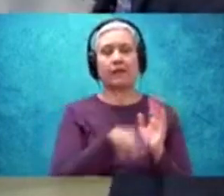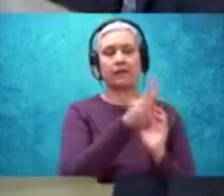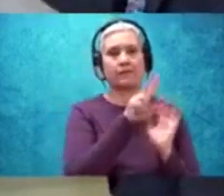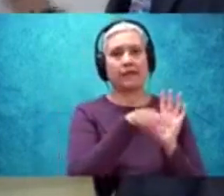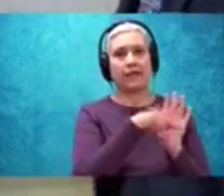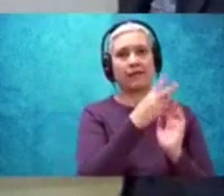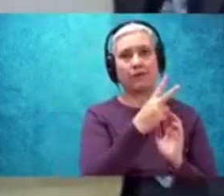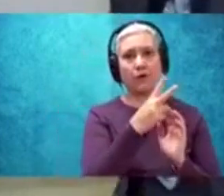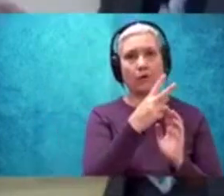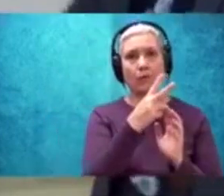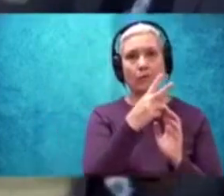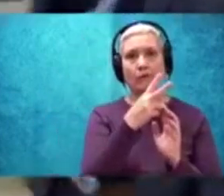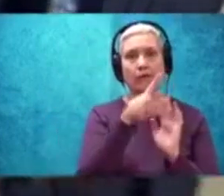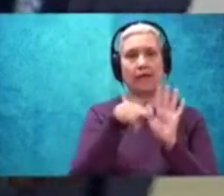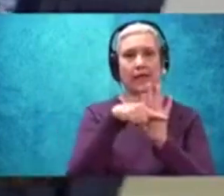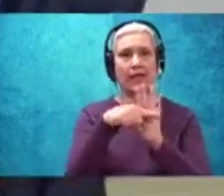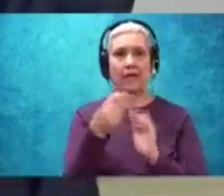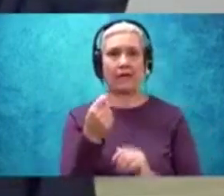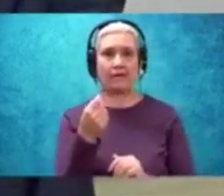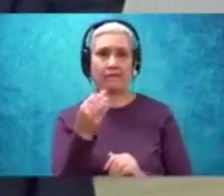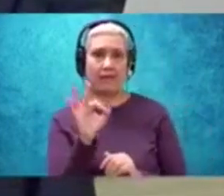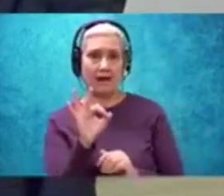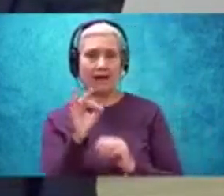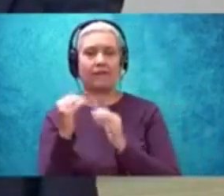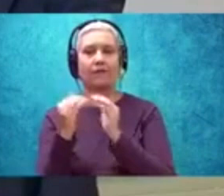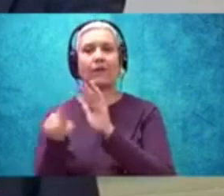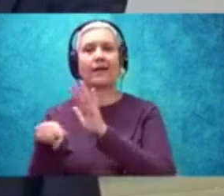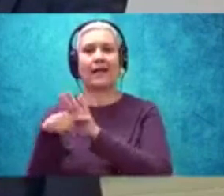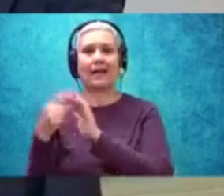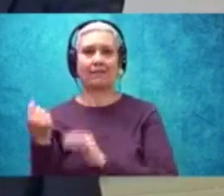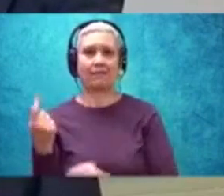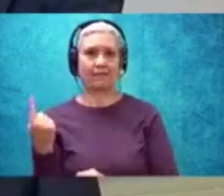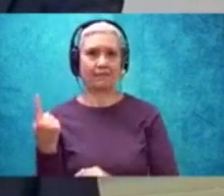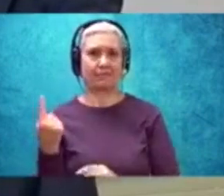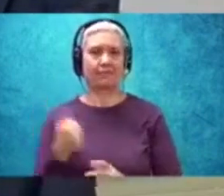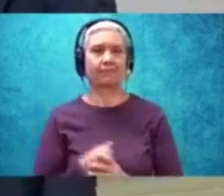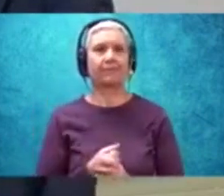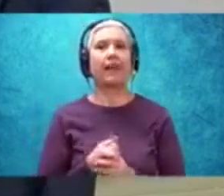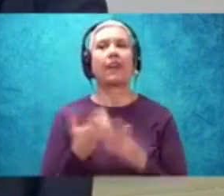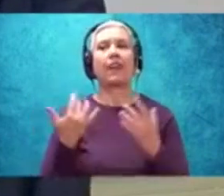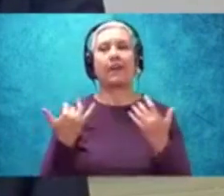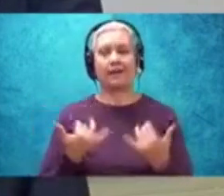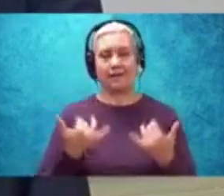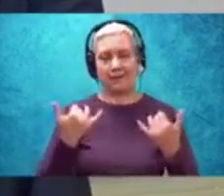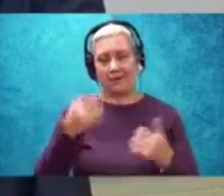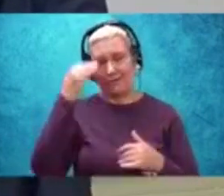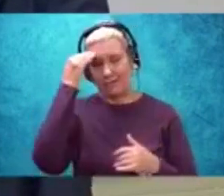that is going to be our key here. Negative 2x,